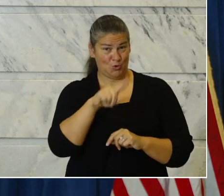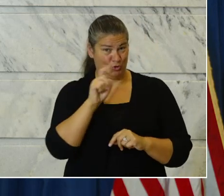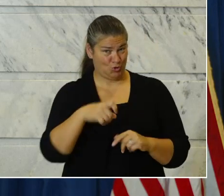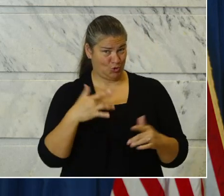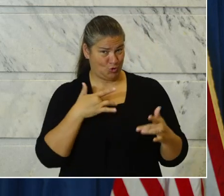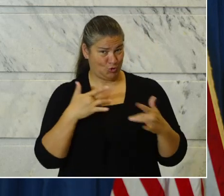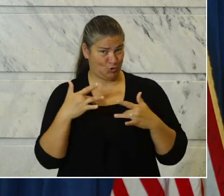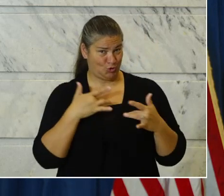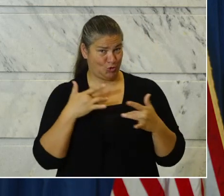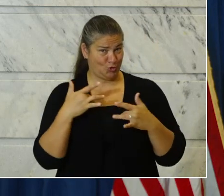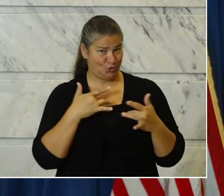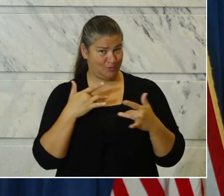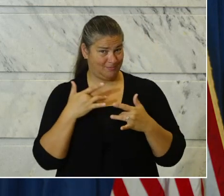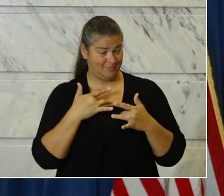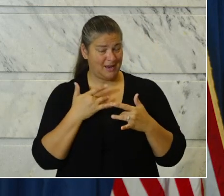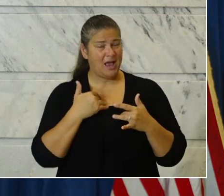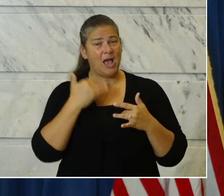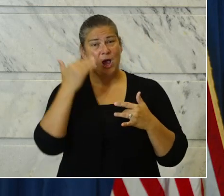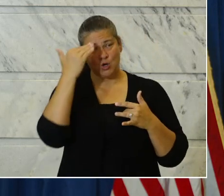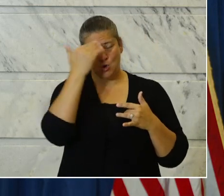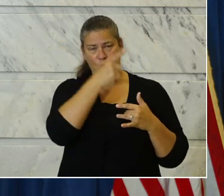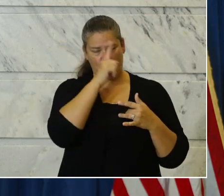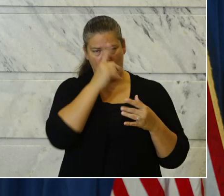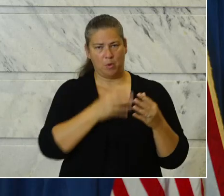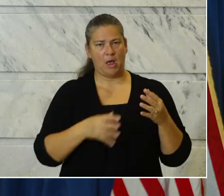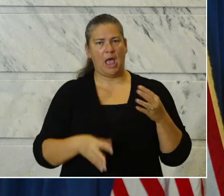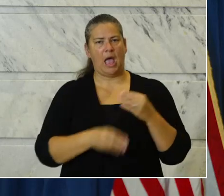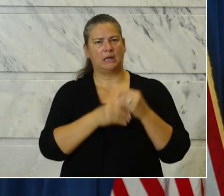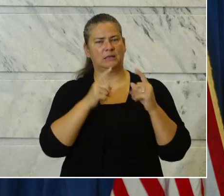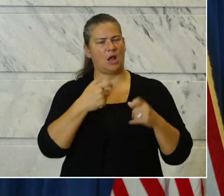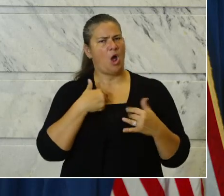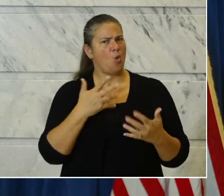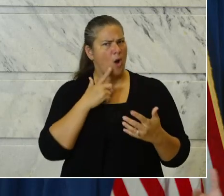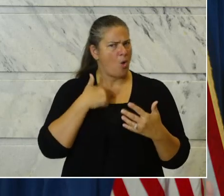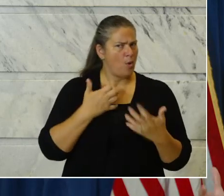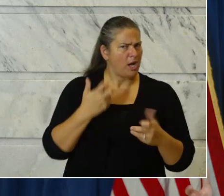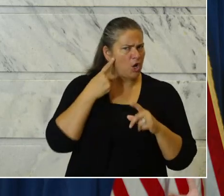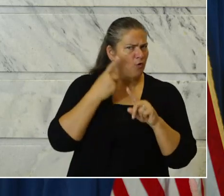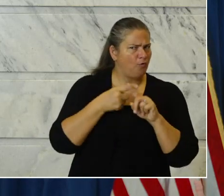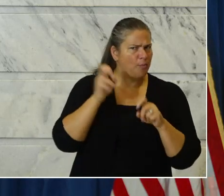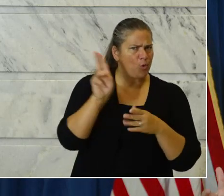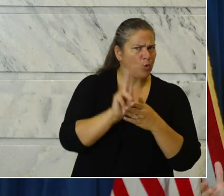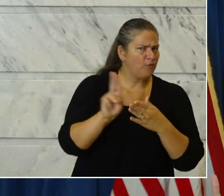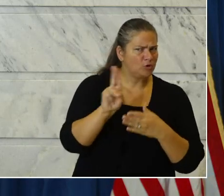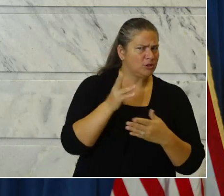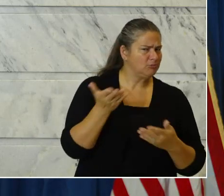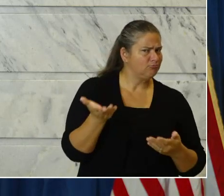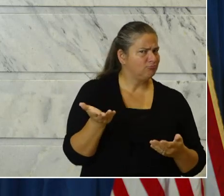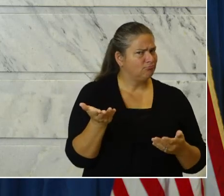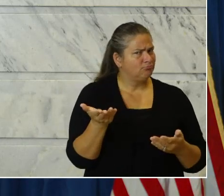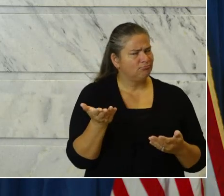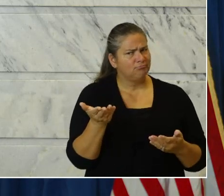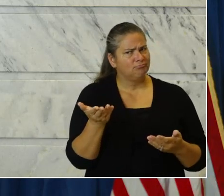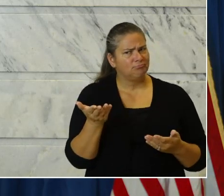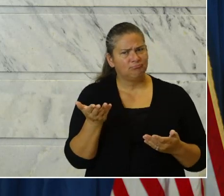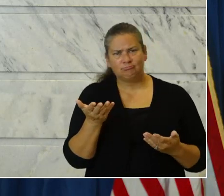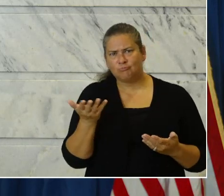additional testing is being done. I would like to hear from the university, at what point do things